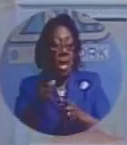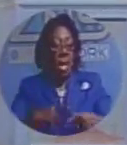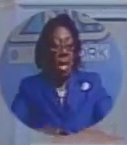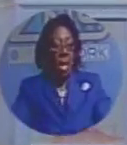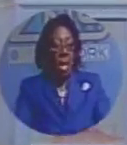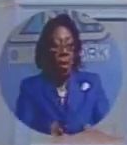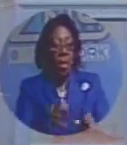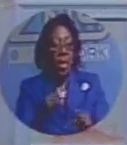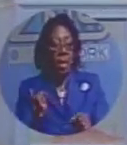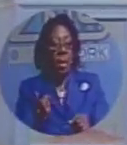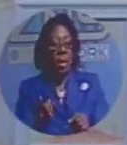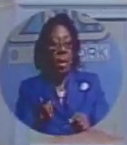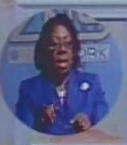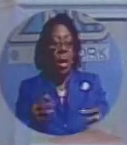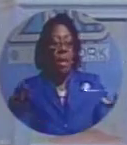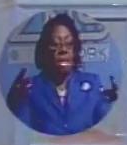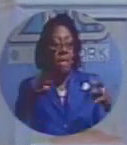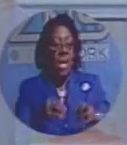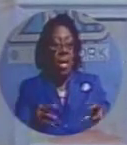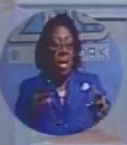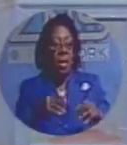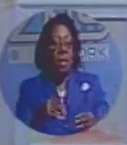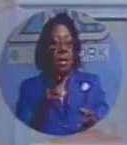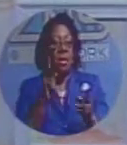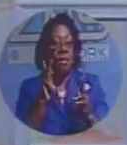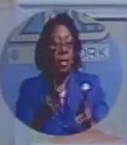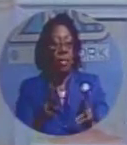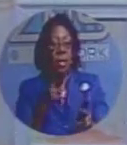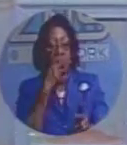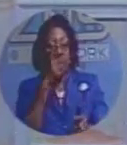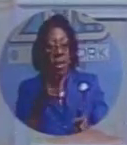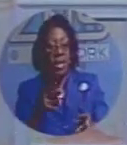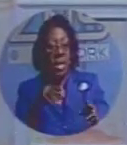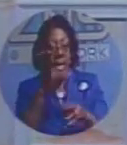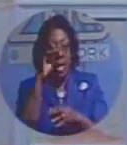allowing millions of people to see him